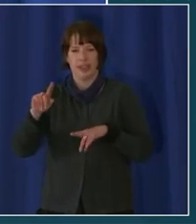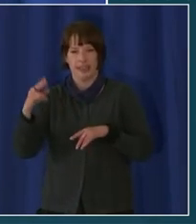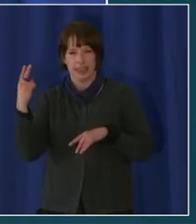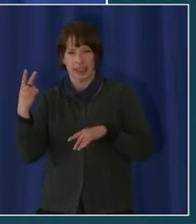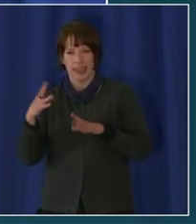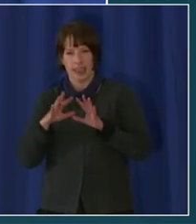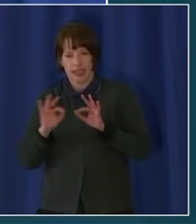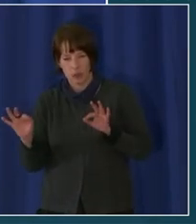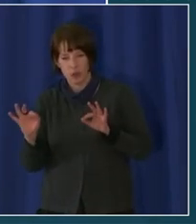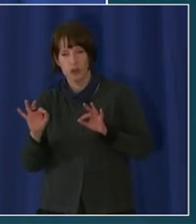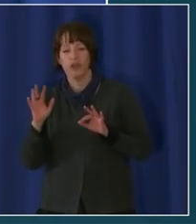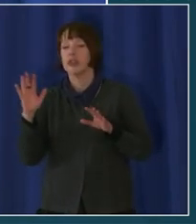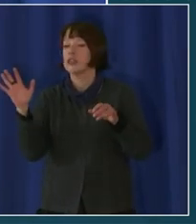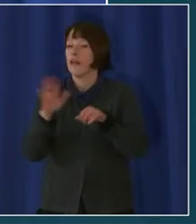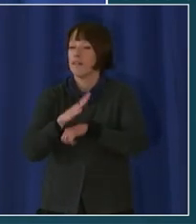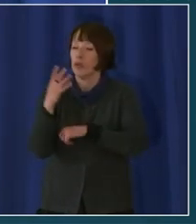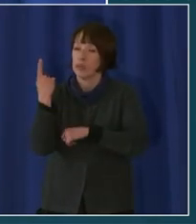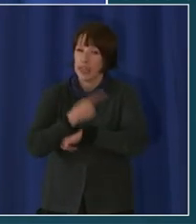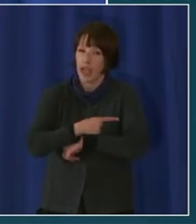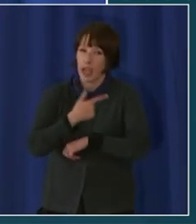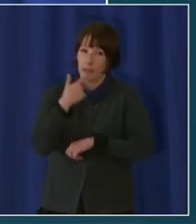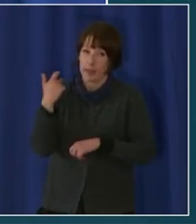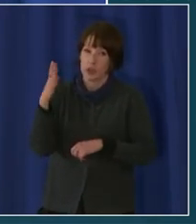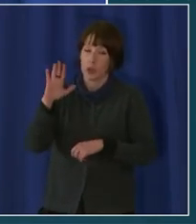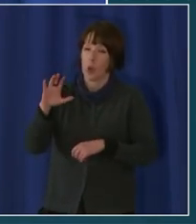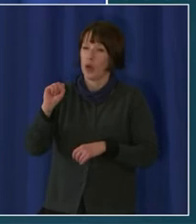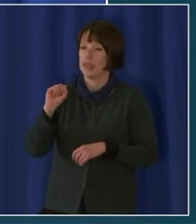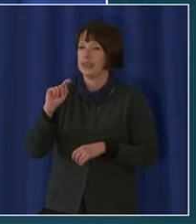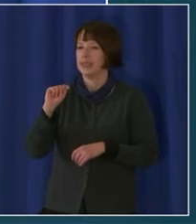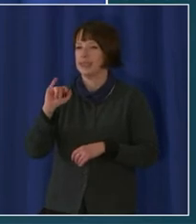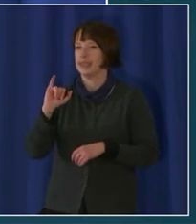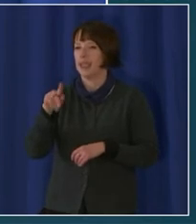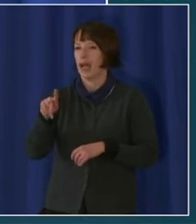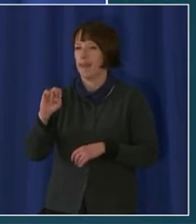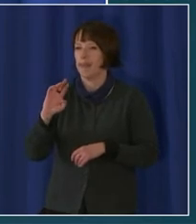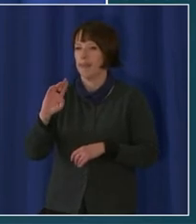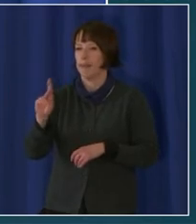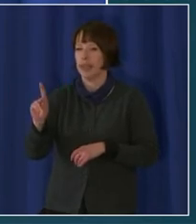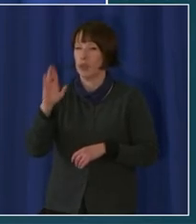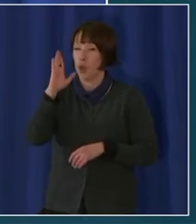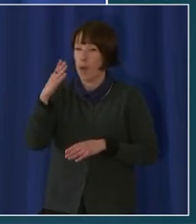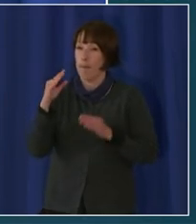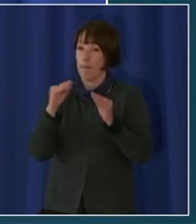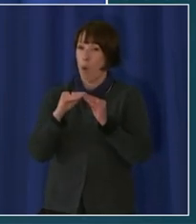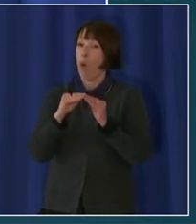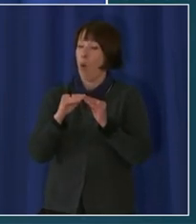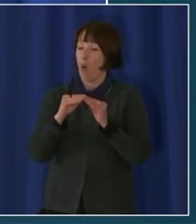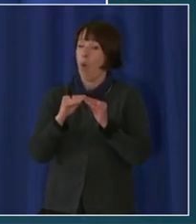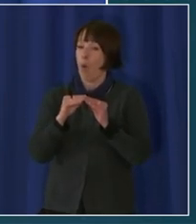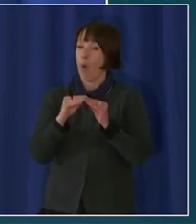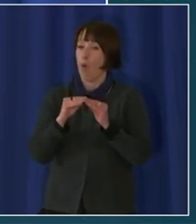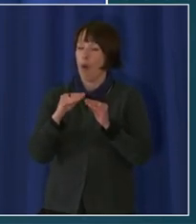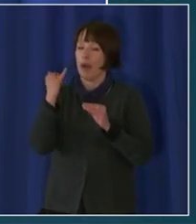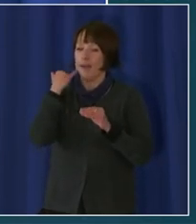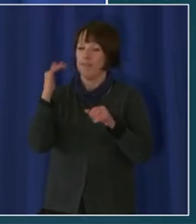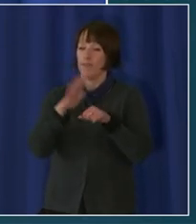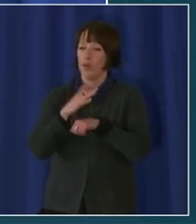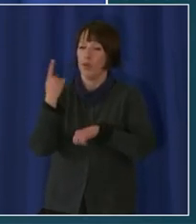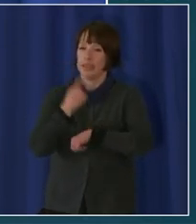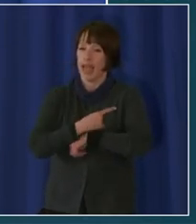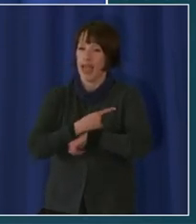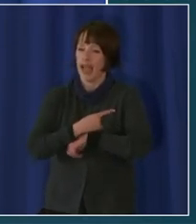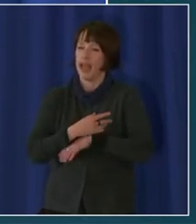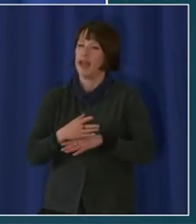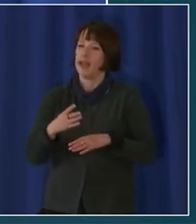full day, as your stipend will be larger if you participate in the full day versus just taking one class.